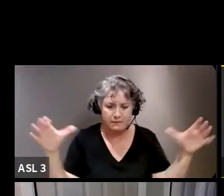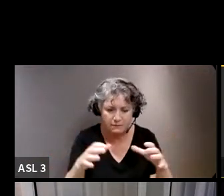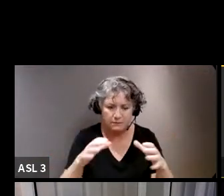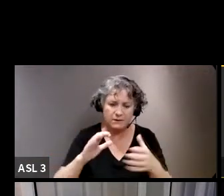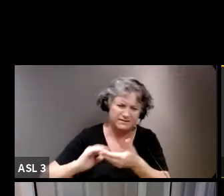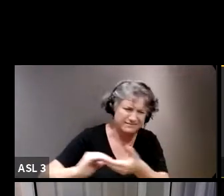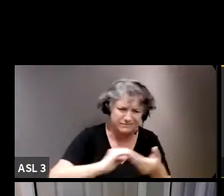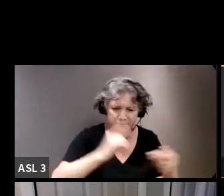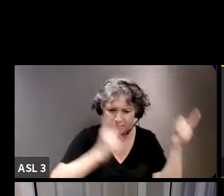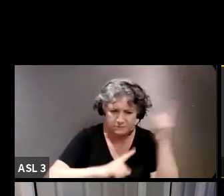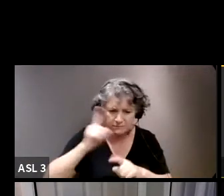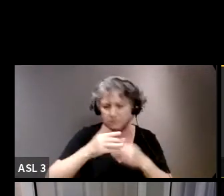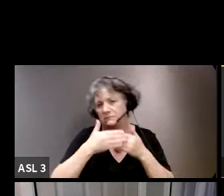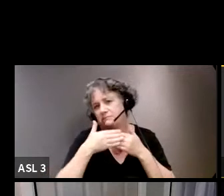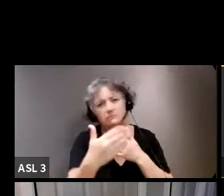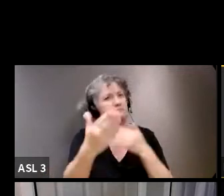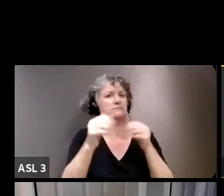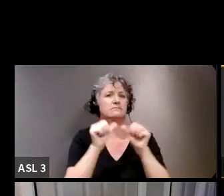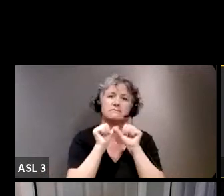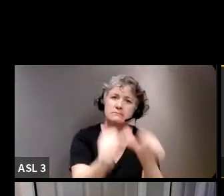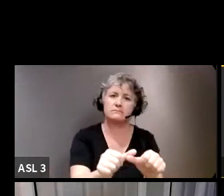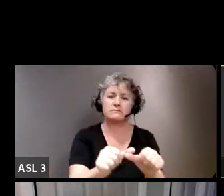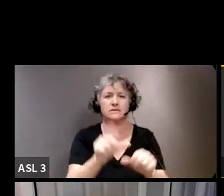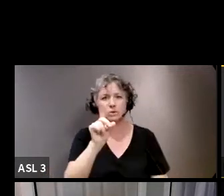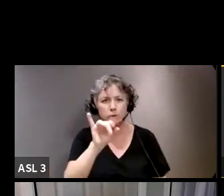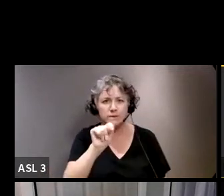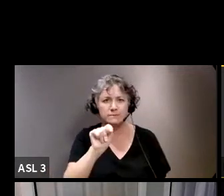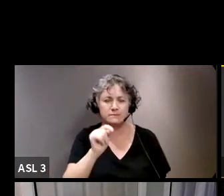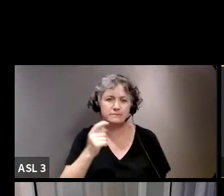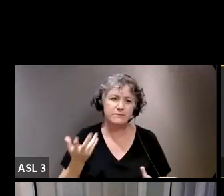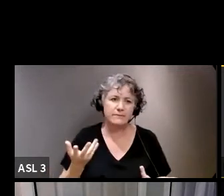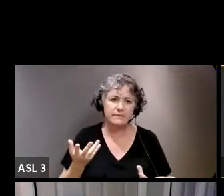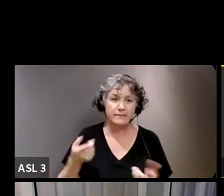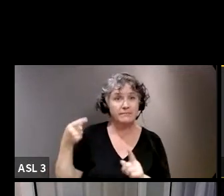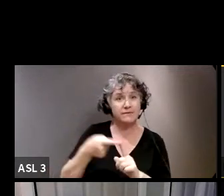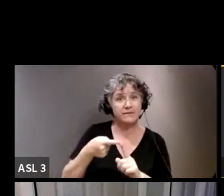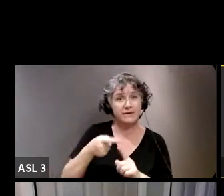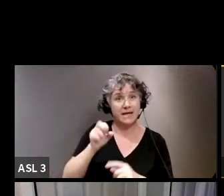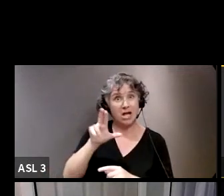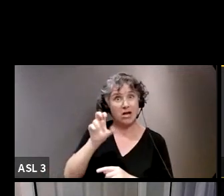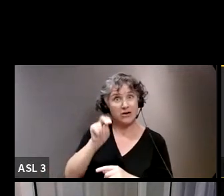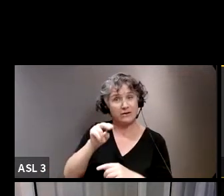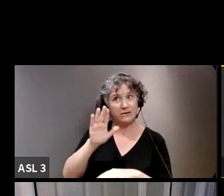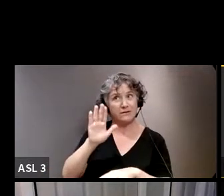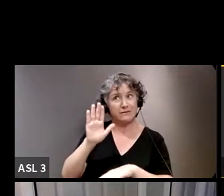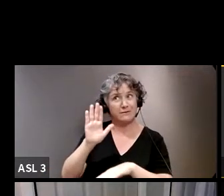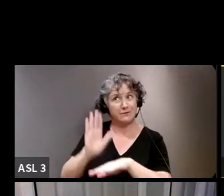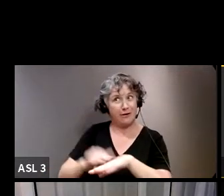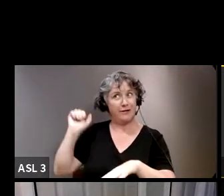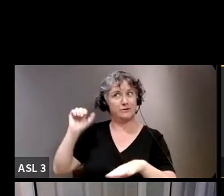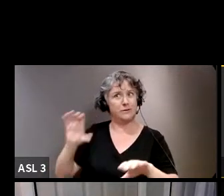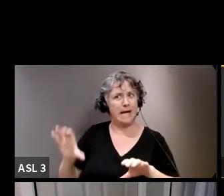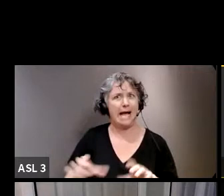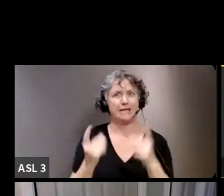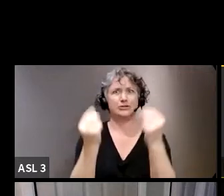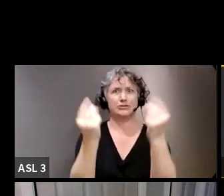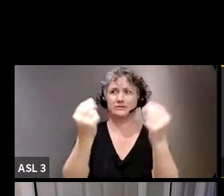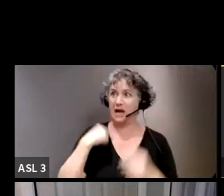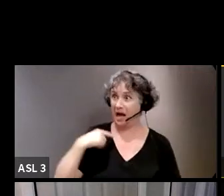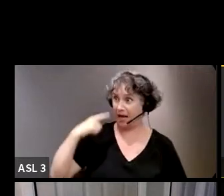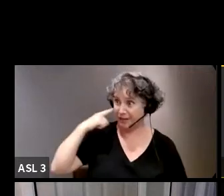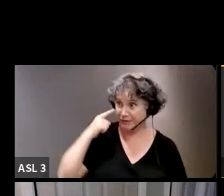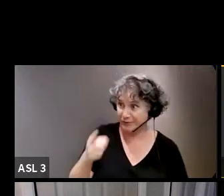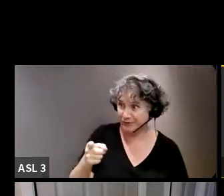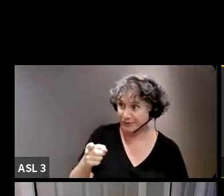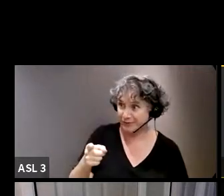it specifically to aaron's uh call to action for me i hear it and i will do even more than i've done